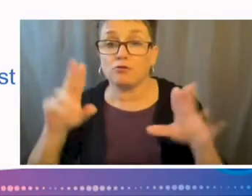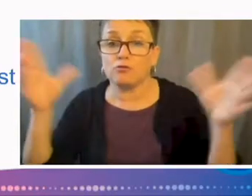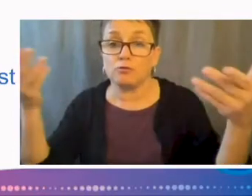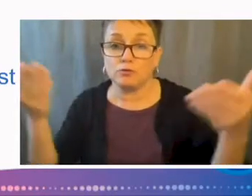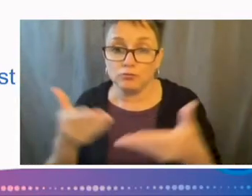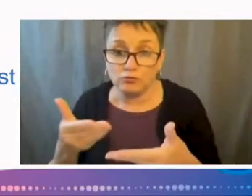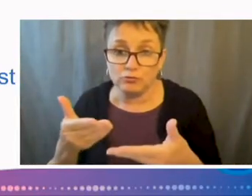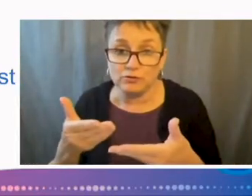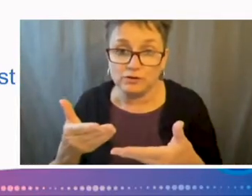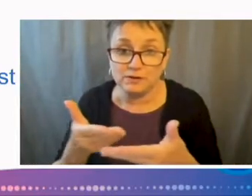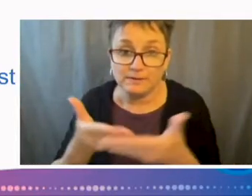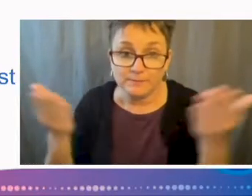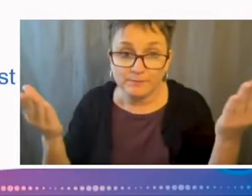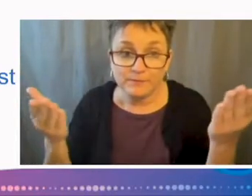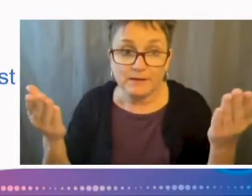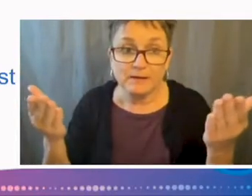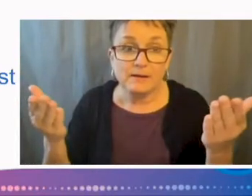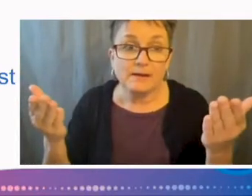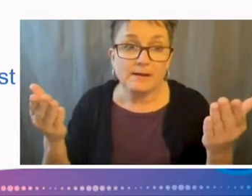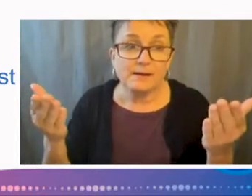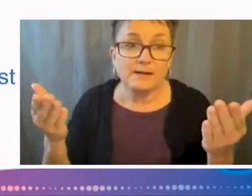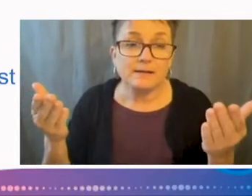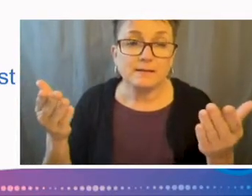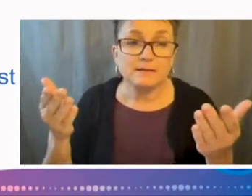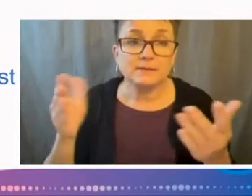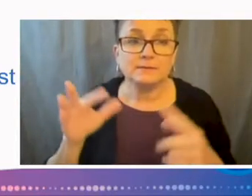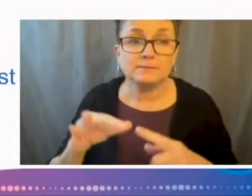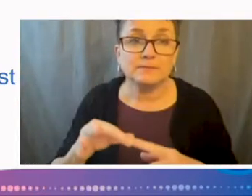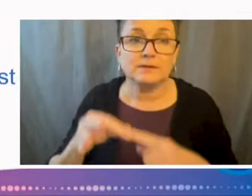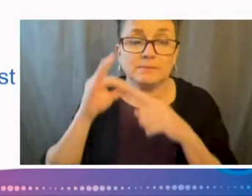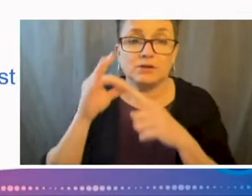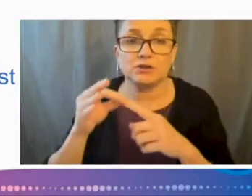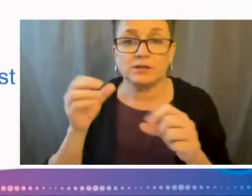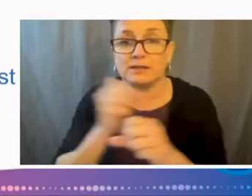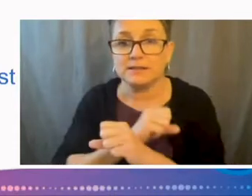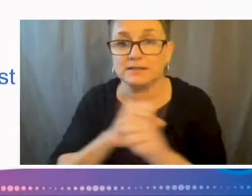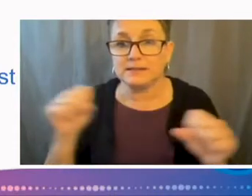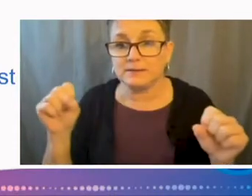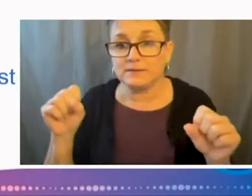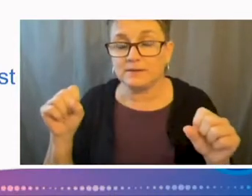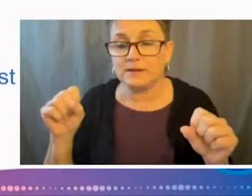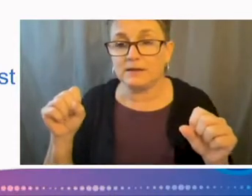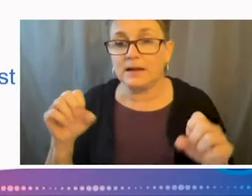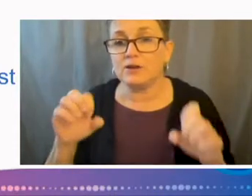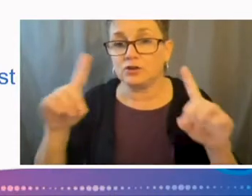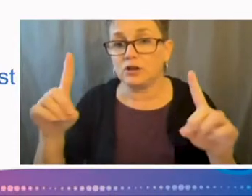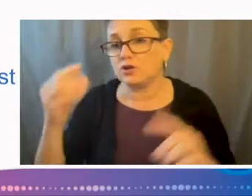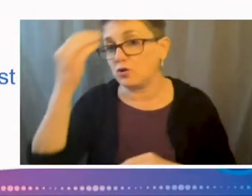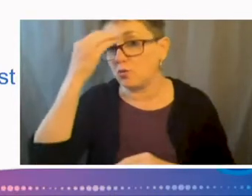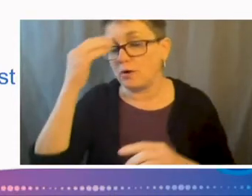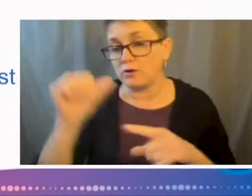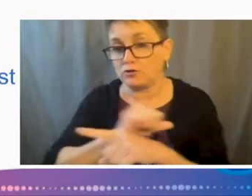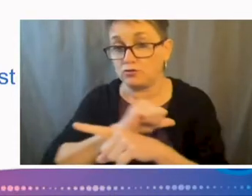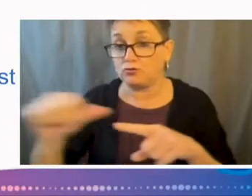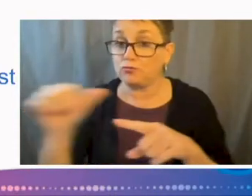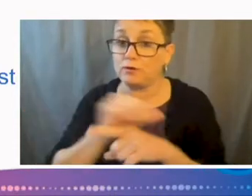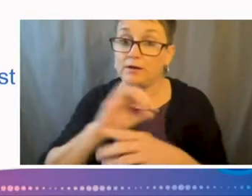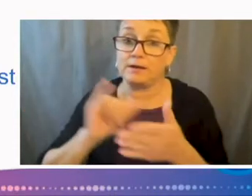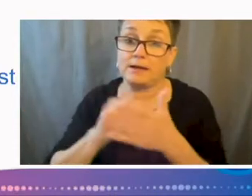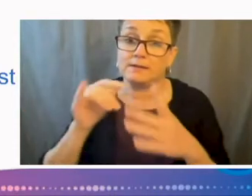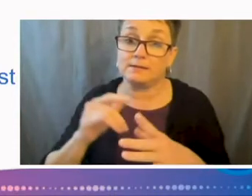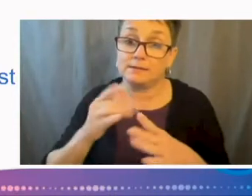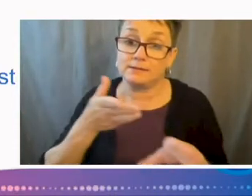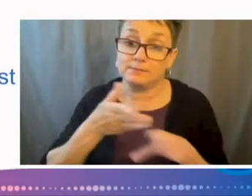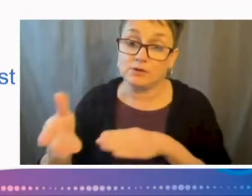some Special Safety Education Awareness Training, which is a specialized approach using